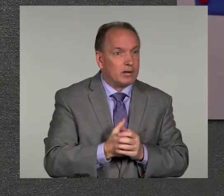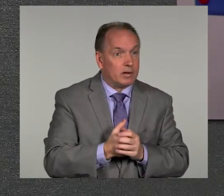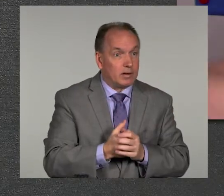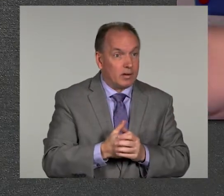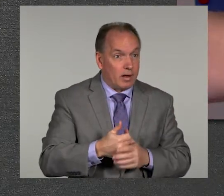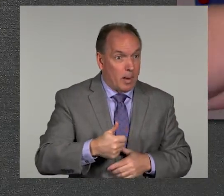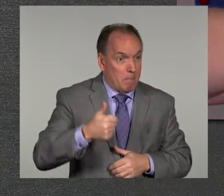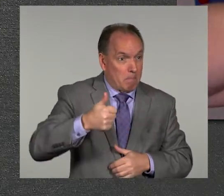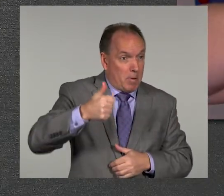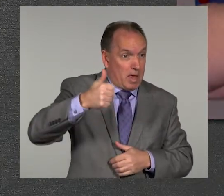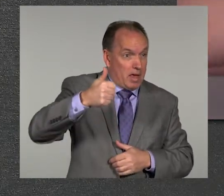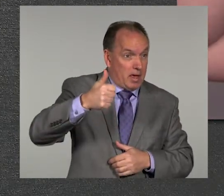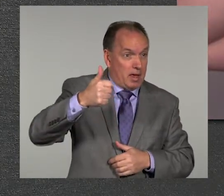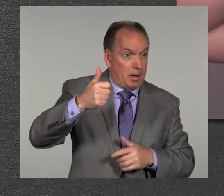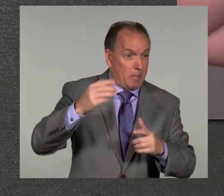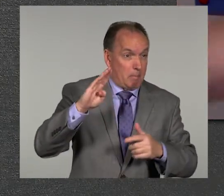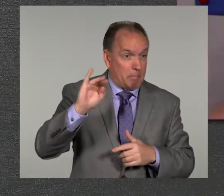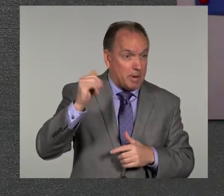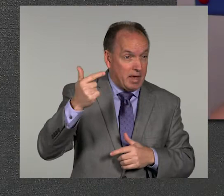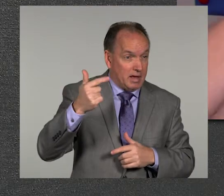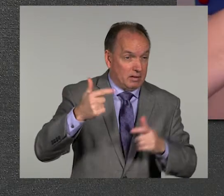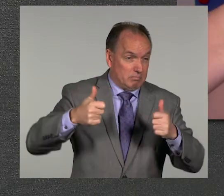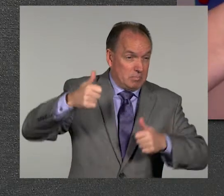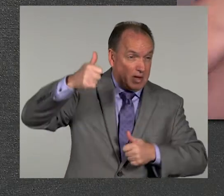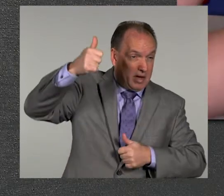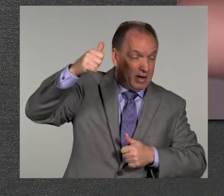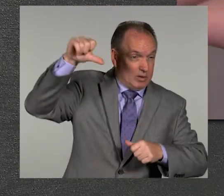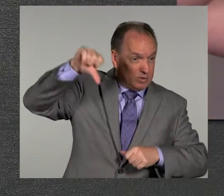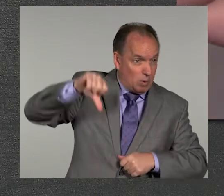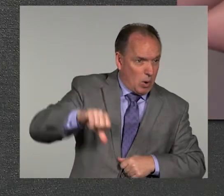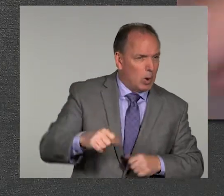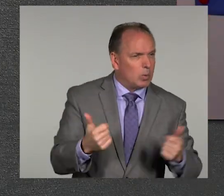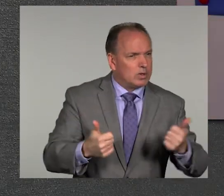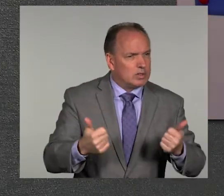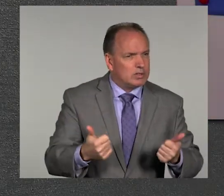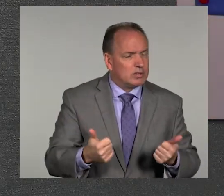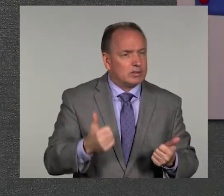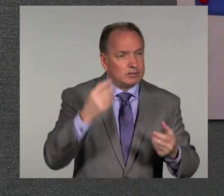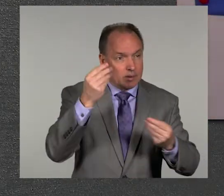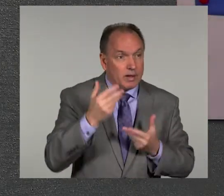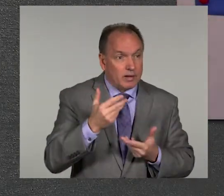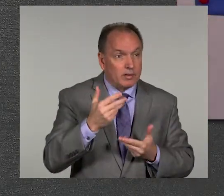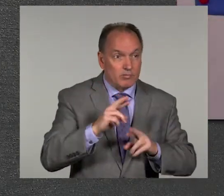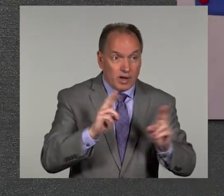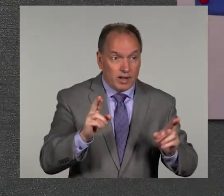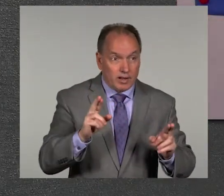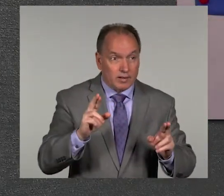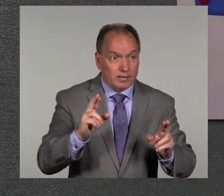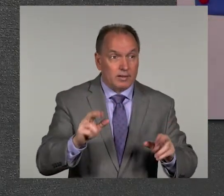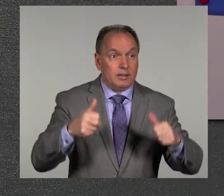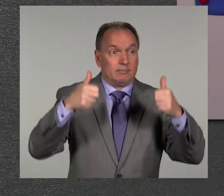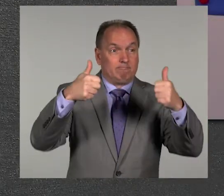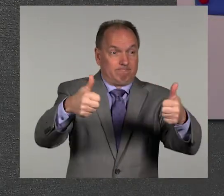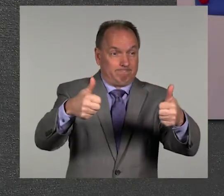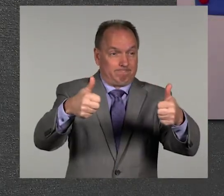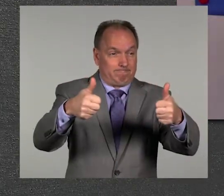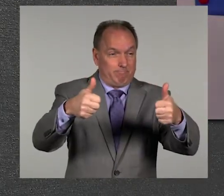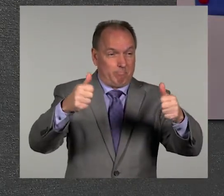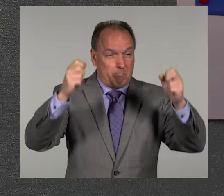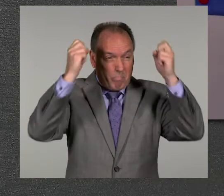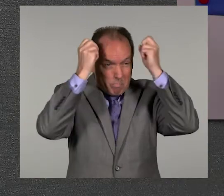ears? Are his ears big or are they small? All right, thumbs up for big and thumbs down for small. Ready, set, go.